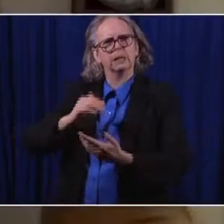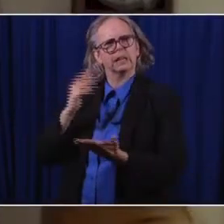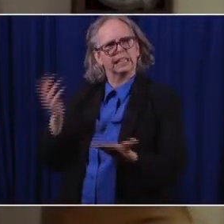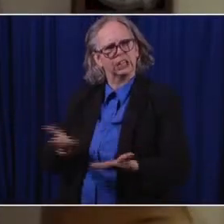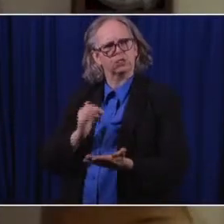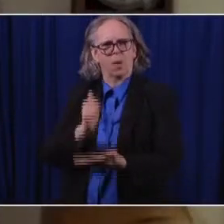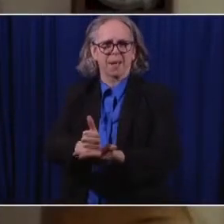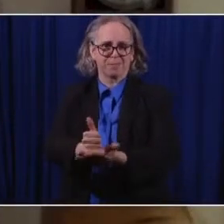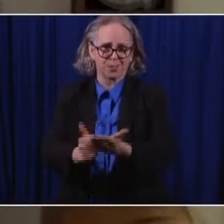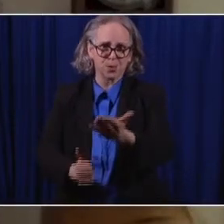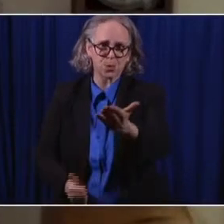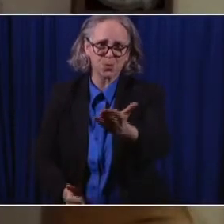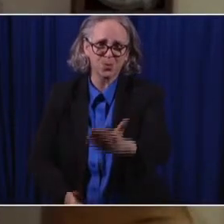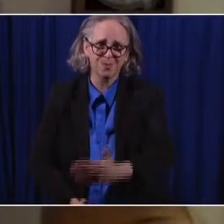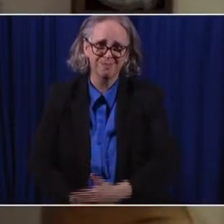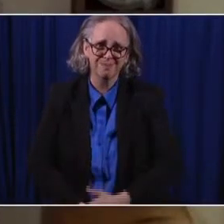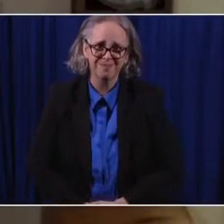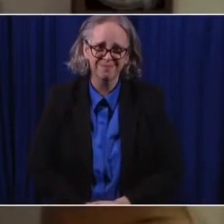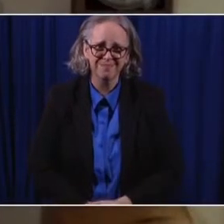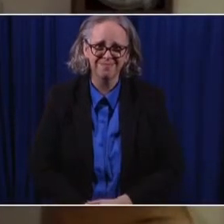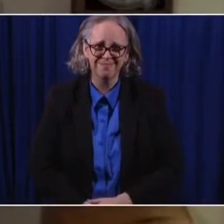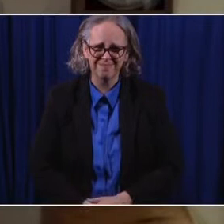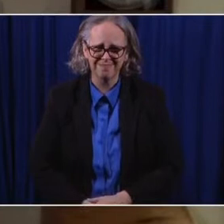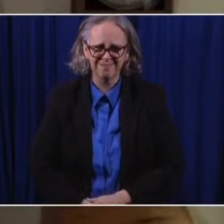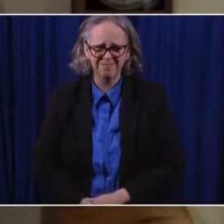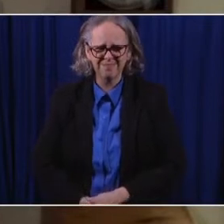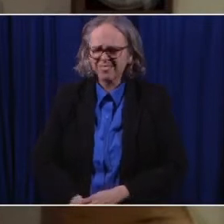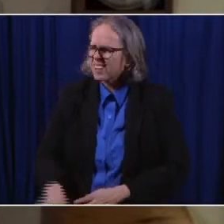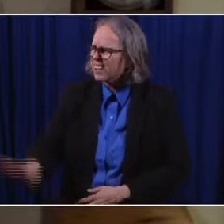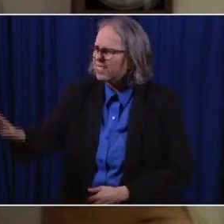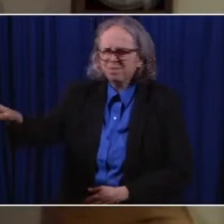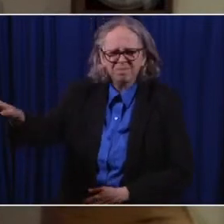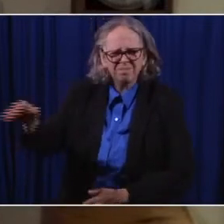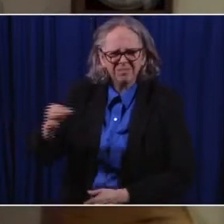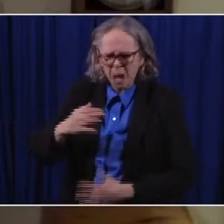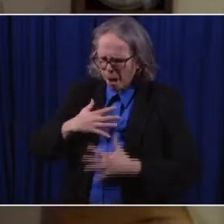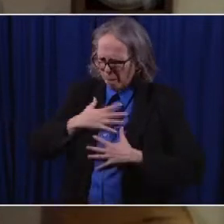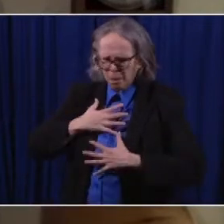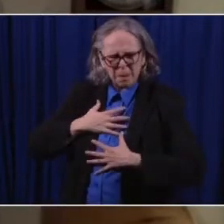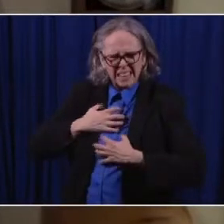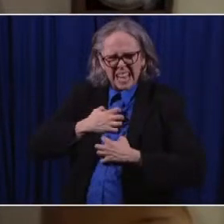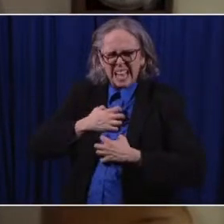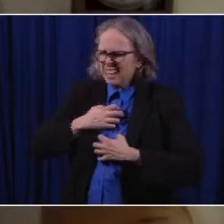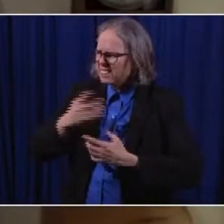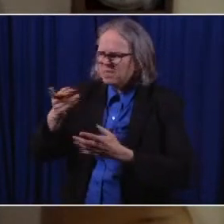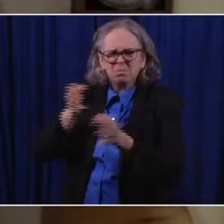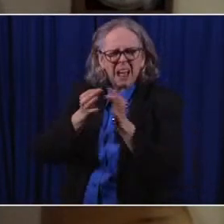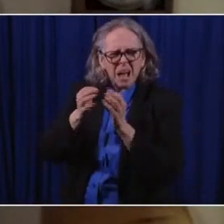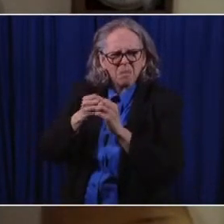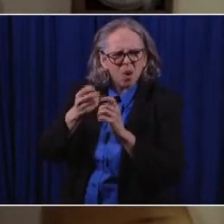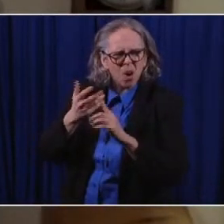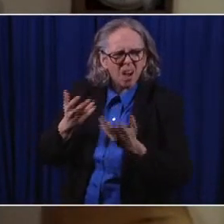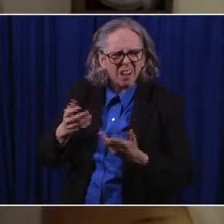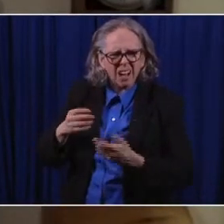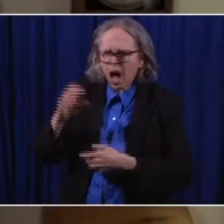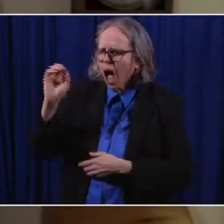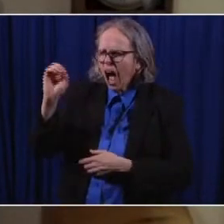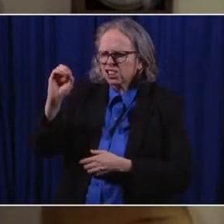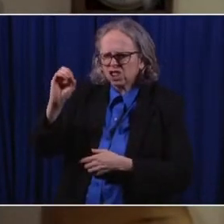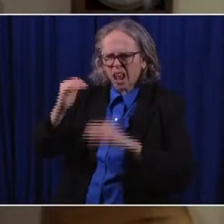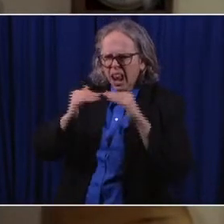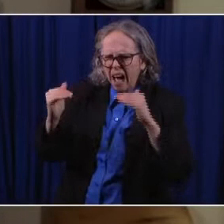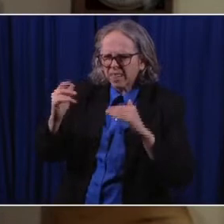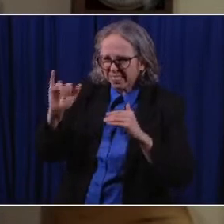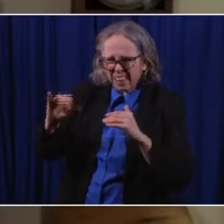us about, and you talk about breathing problems. Tell us about, the oxygen level. I know some people, because they